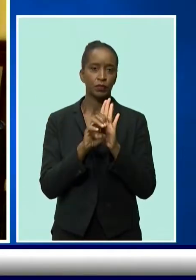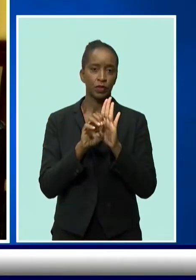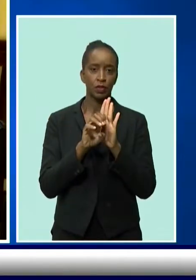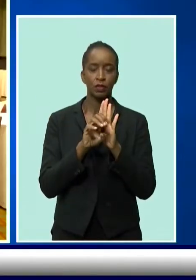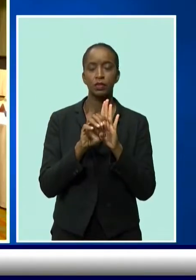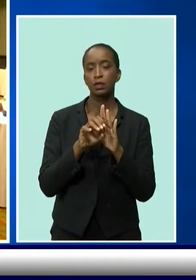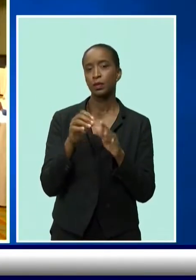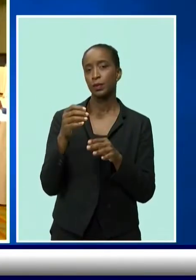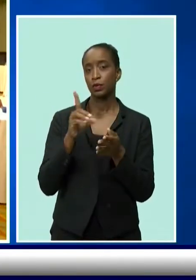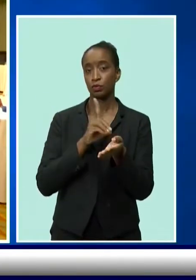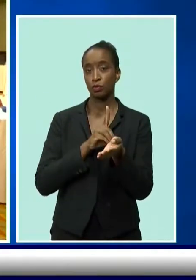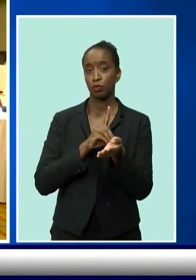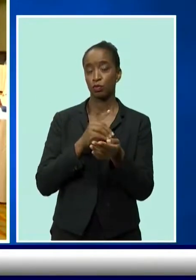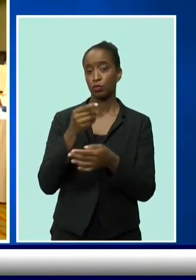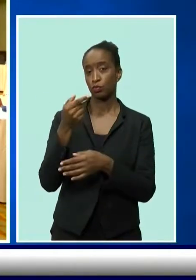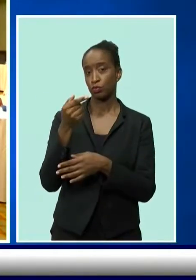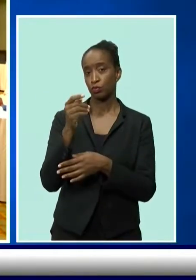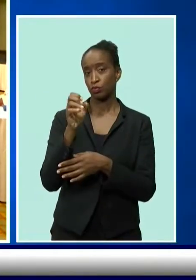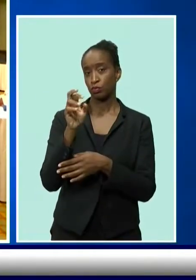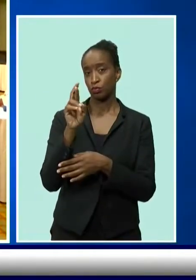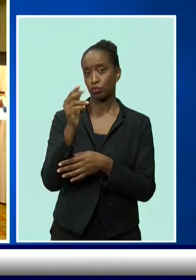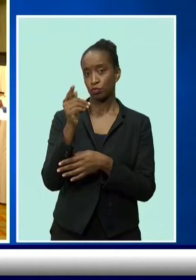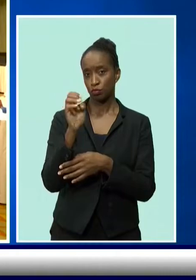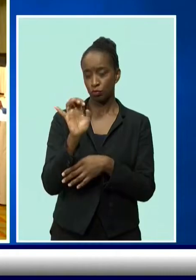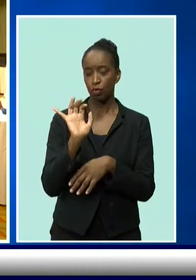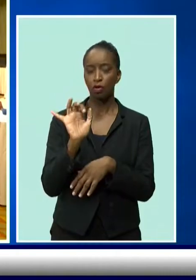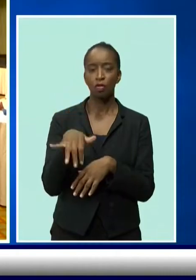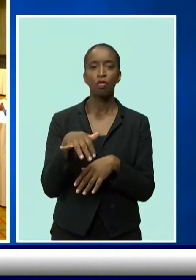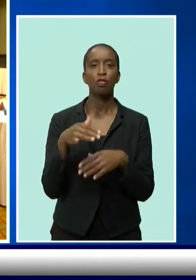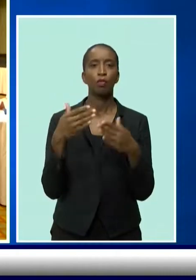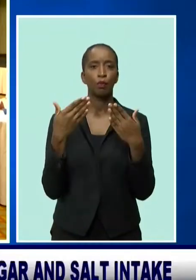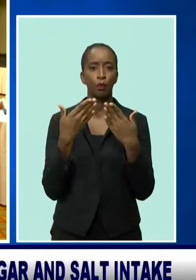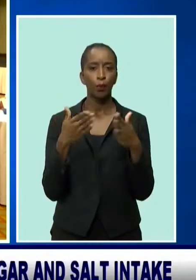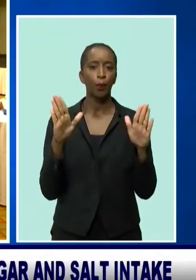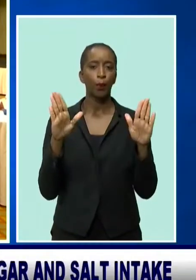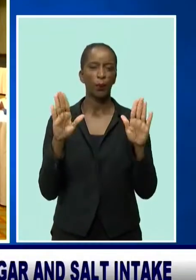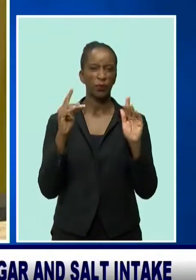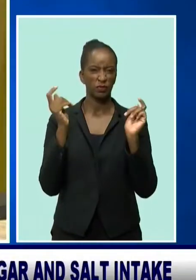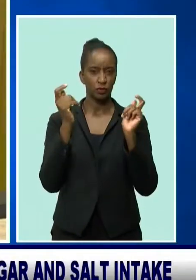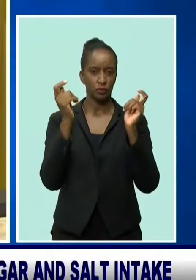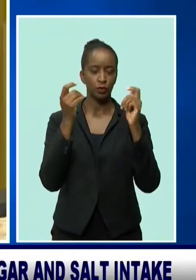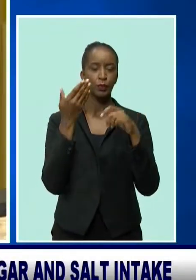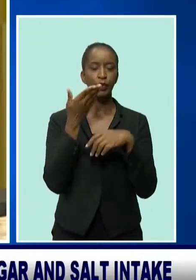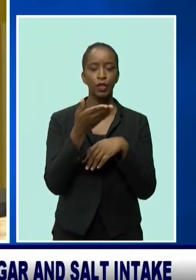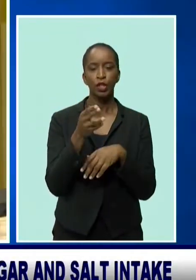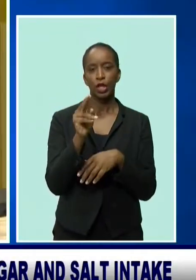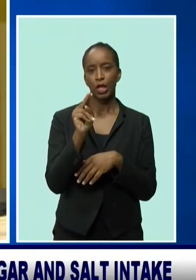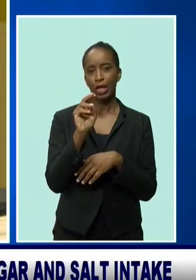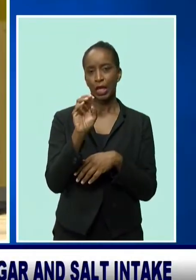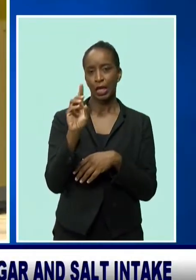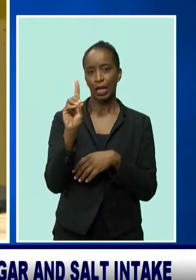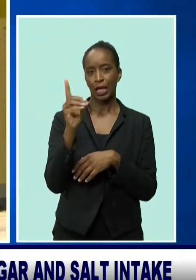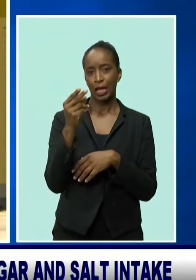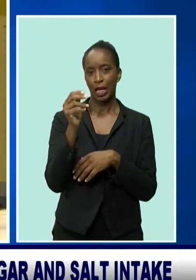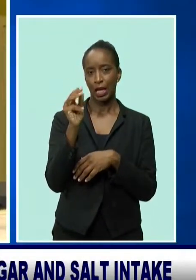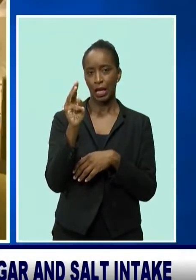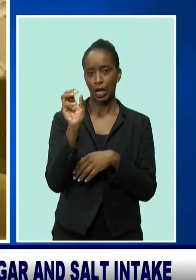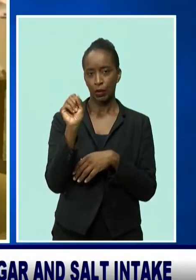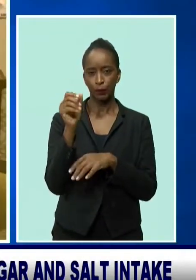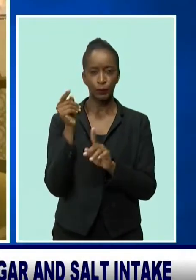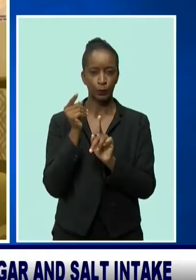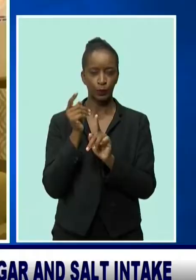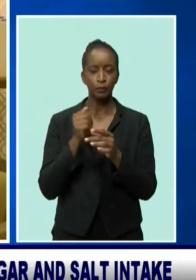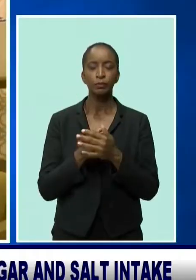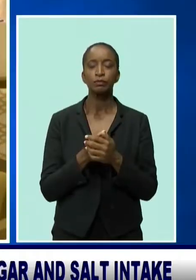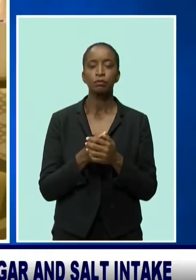George, were on hand for the opening ceremony of the two-day workshop at Needham's Point. The workshop will seek to raise awareness of the impact of